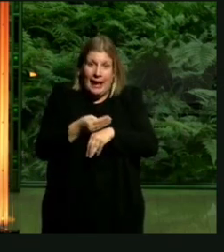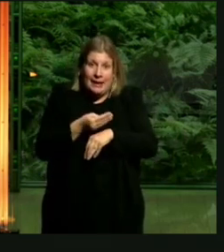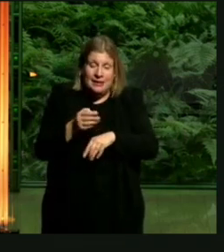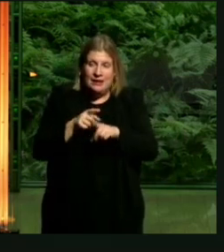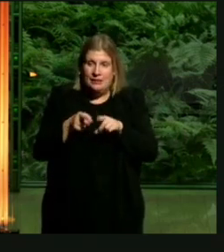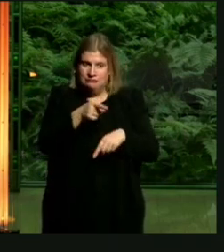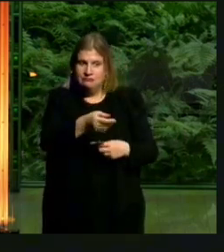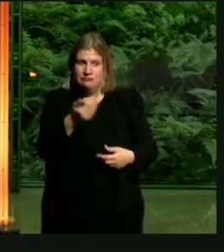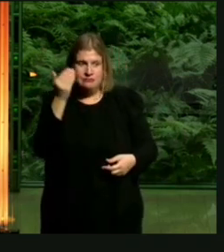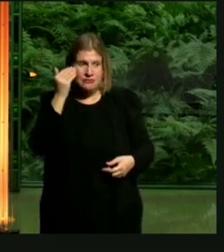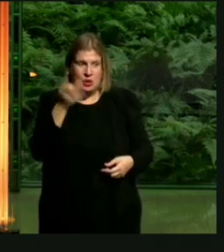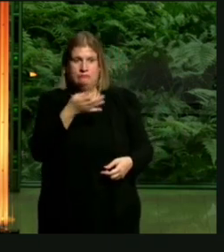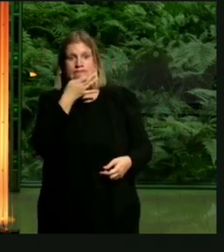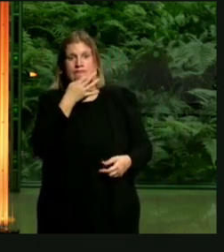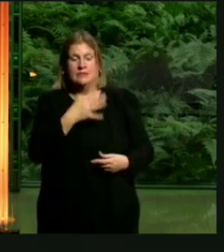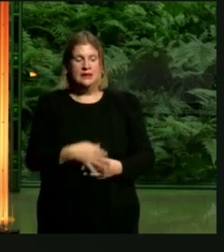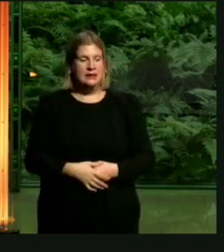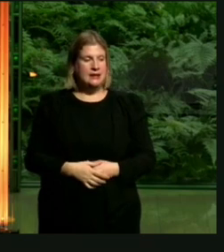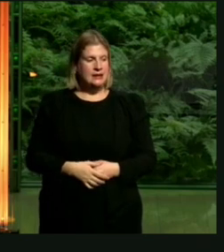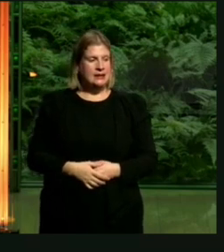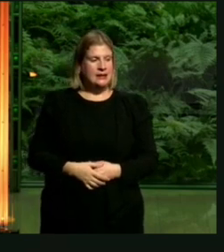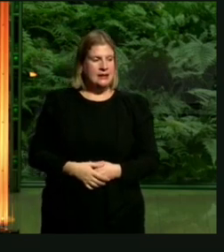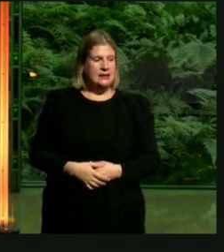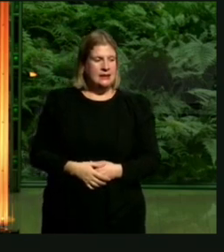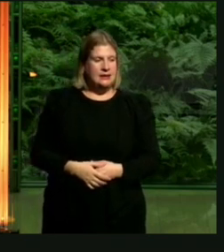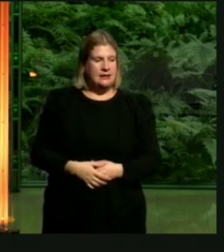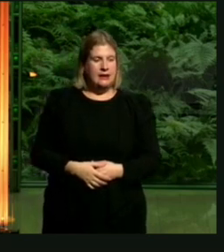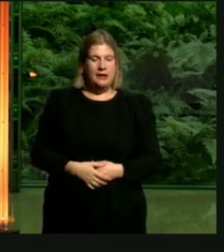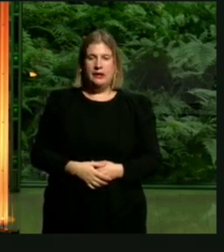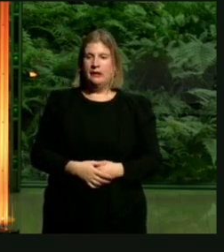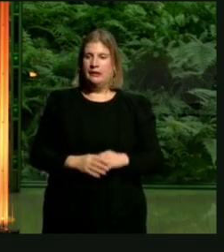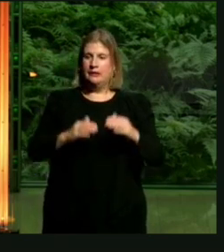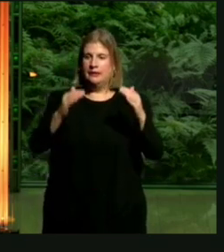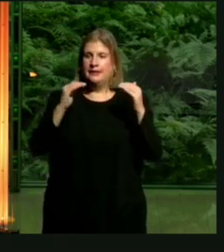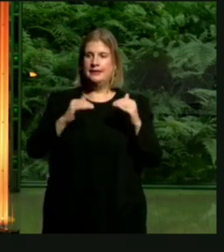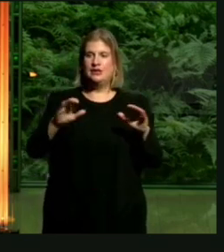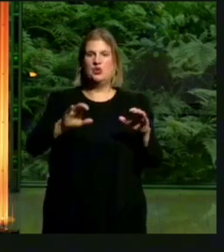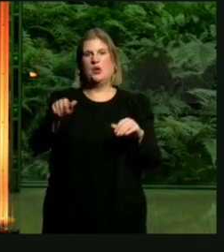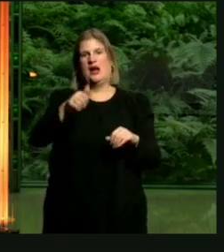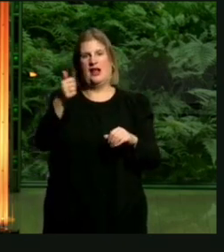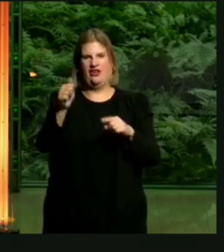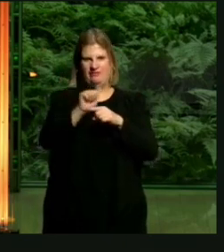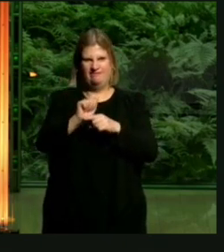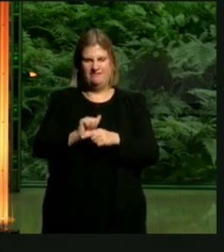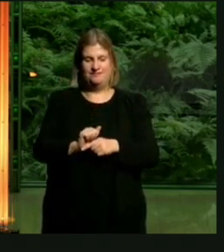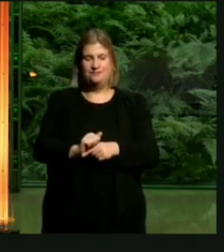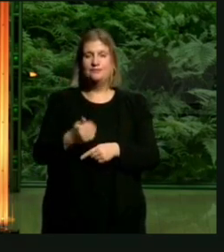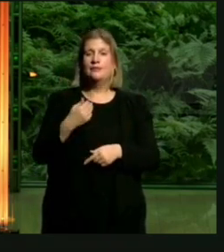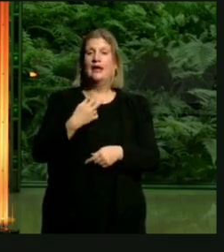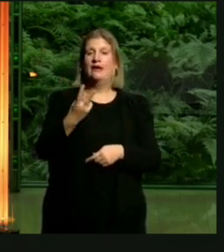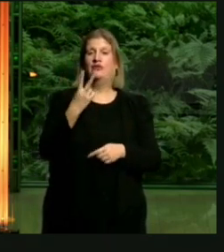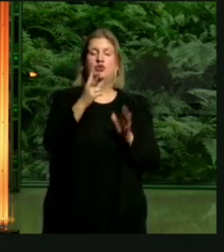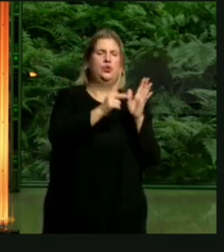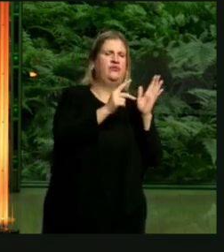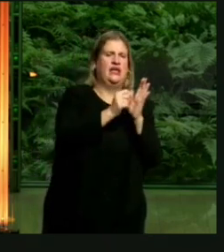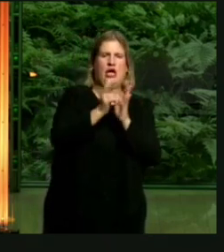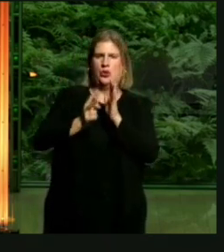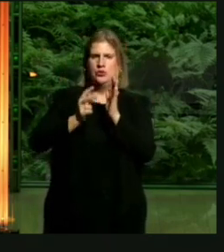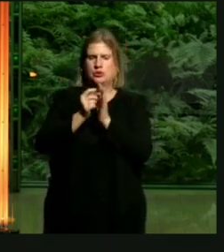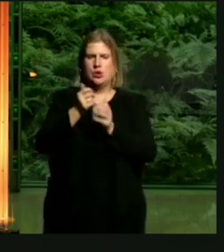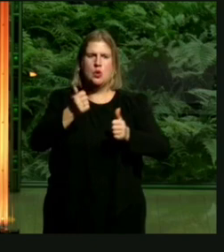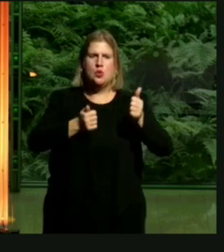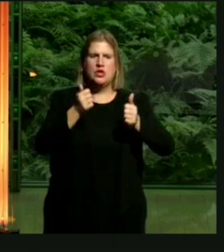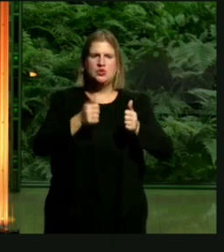better. All right, let's do another exercise. I have two videos here. Which one do you think is